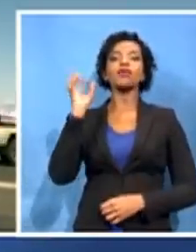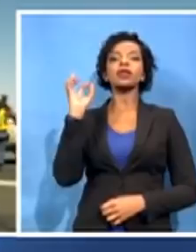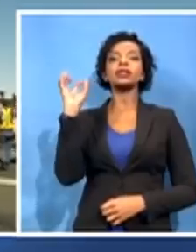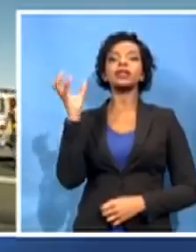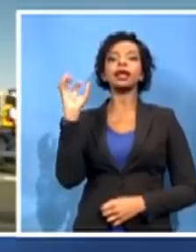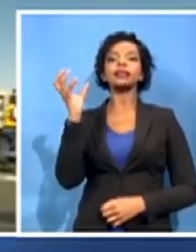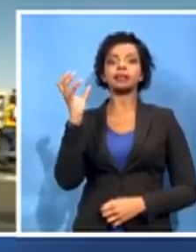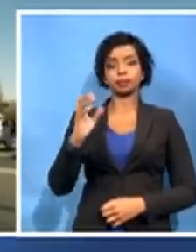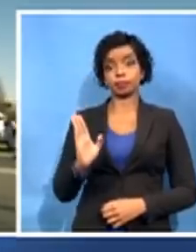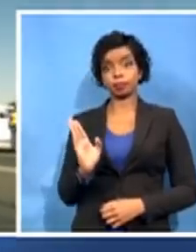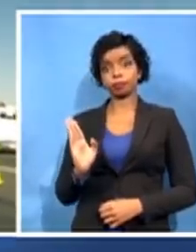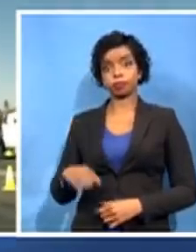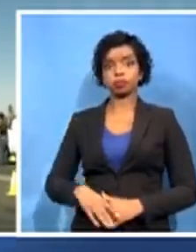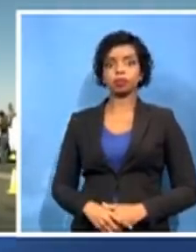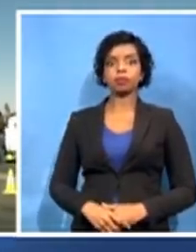Maibuye!